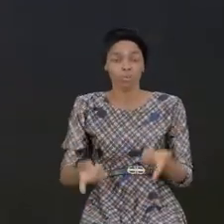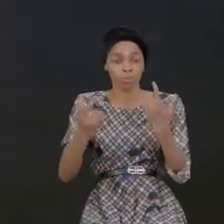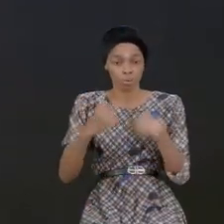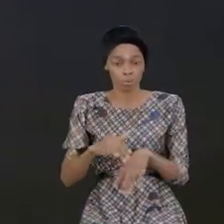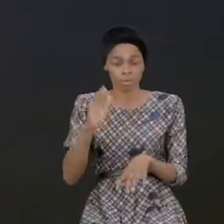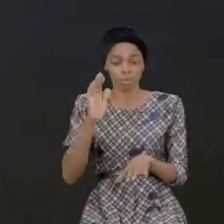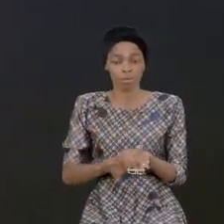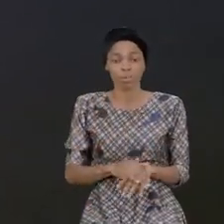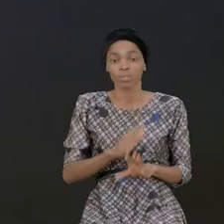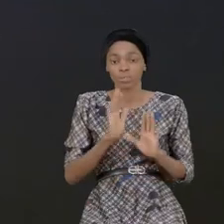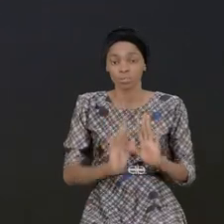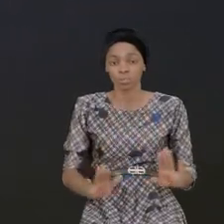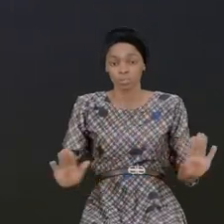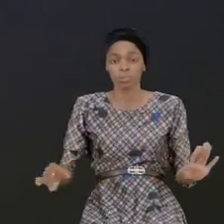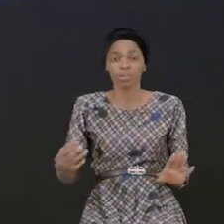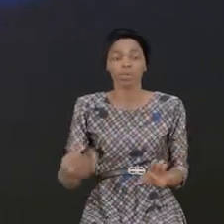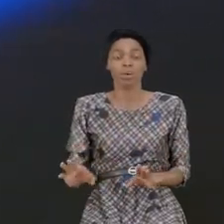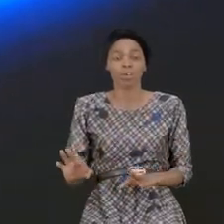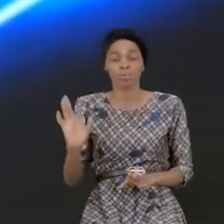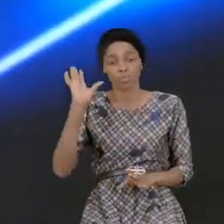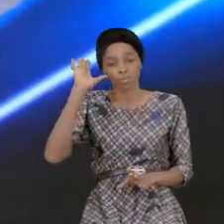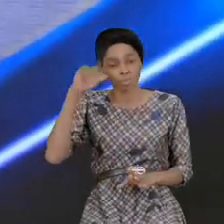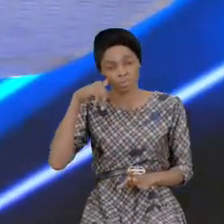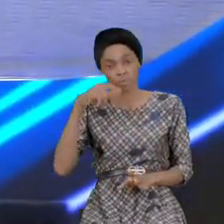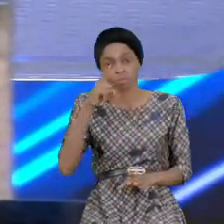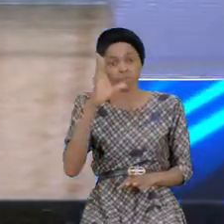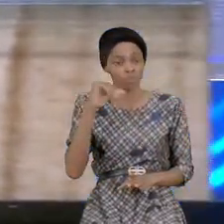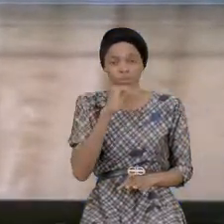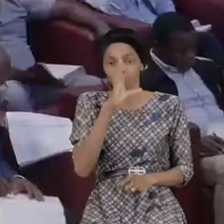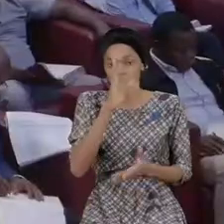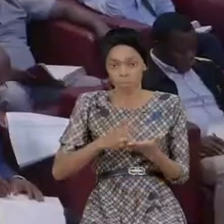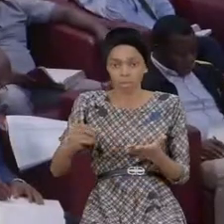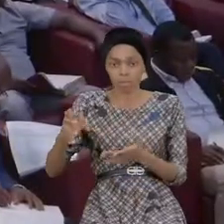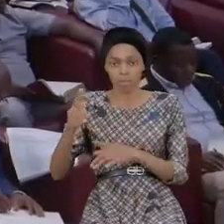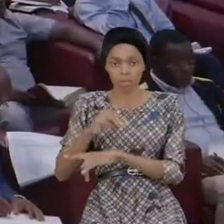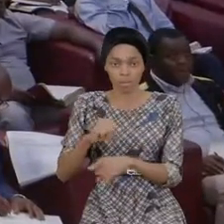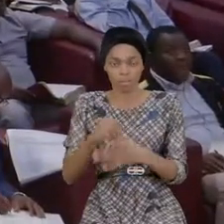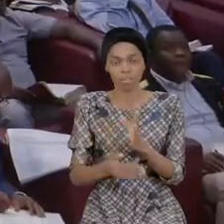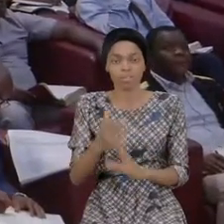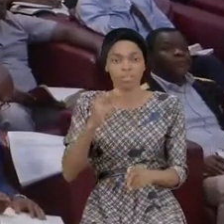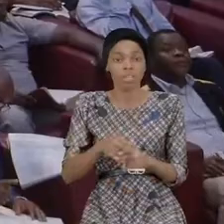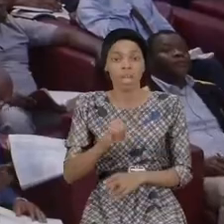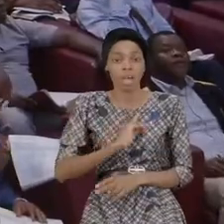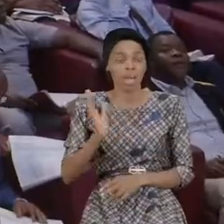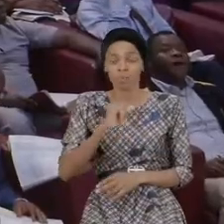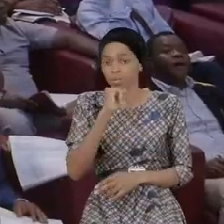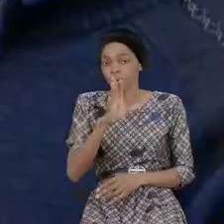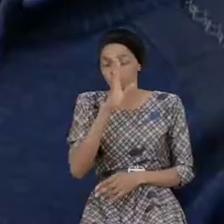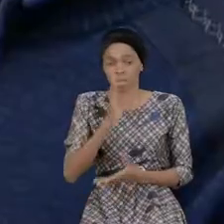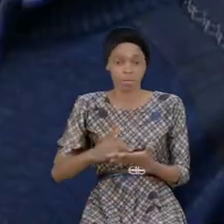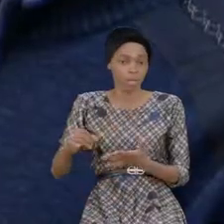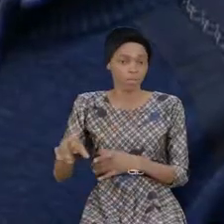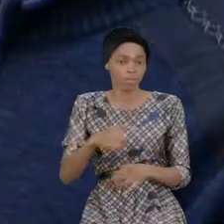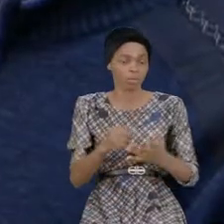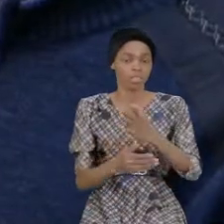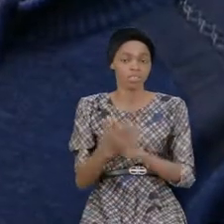on the children of disobedience. You will not be among them. I will not be among them.